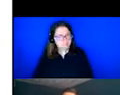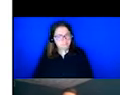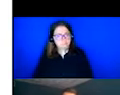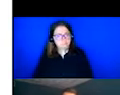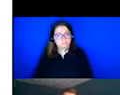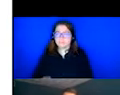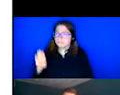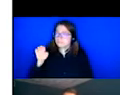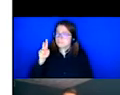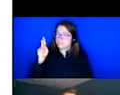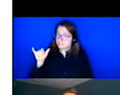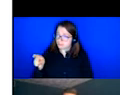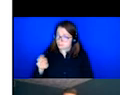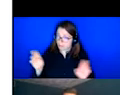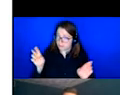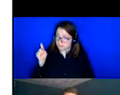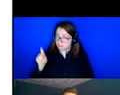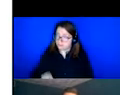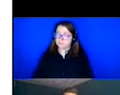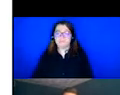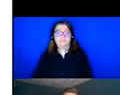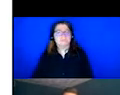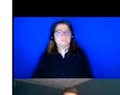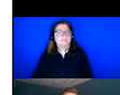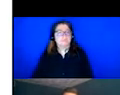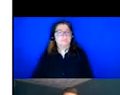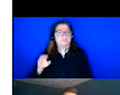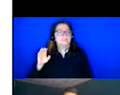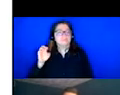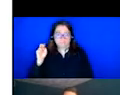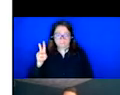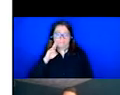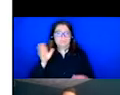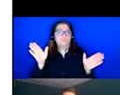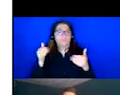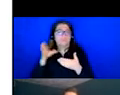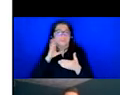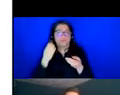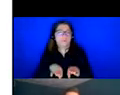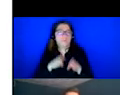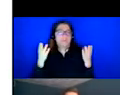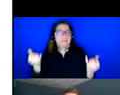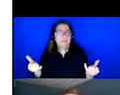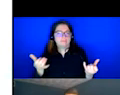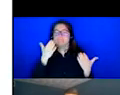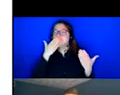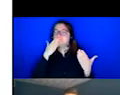Becky, are you ready? Yep, I'm going to open the rooms now. Perfect. Thank you, Becky. And